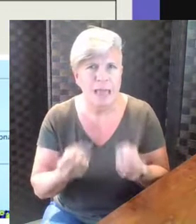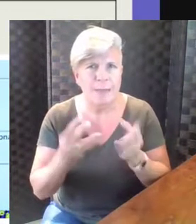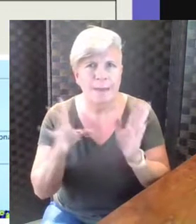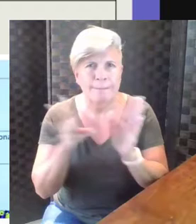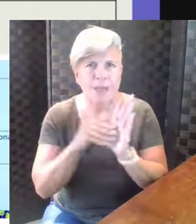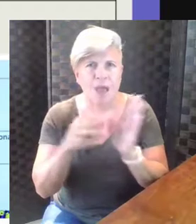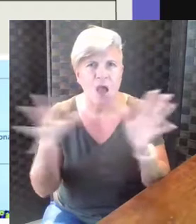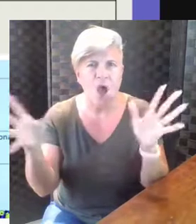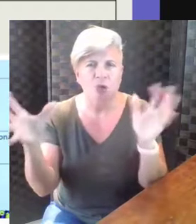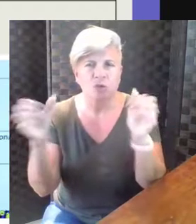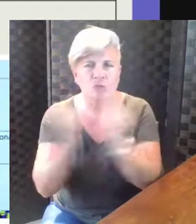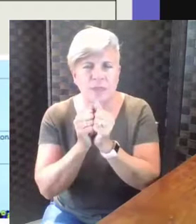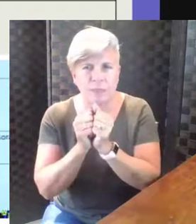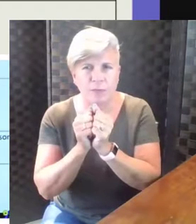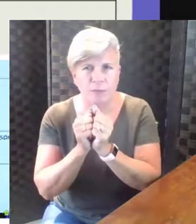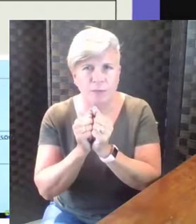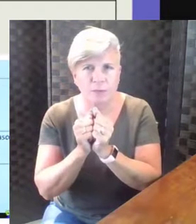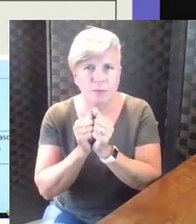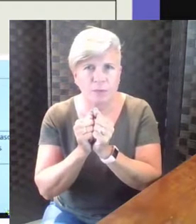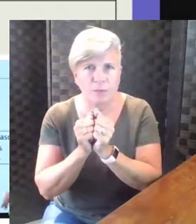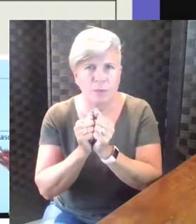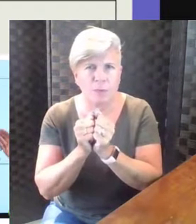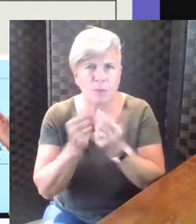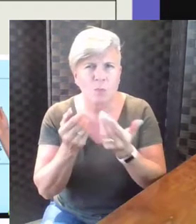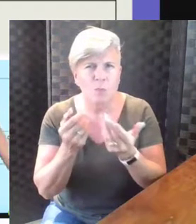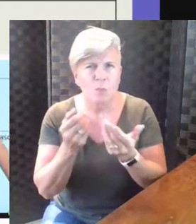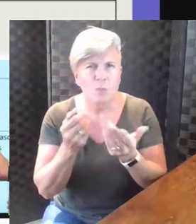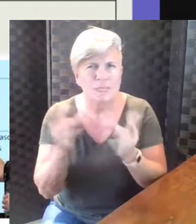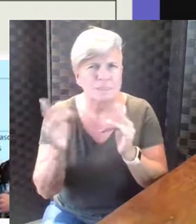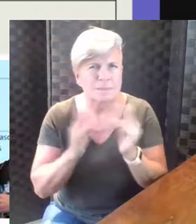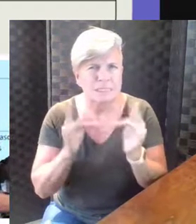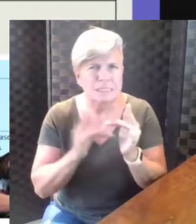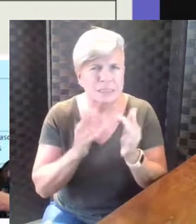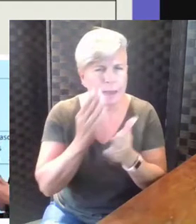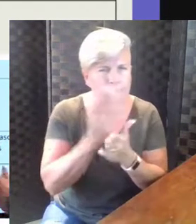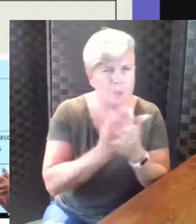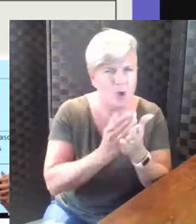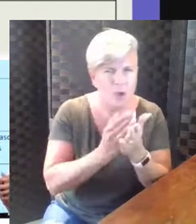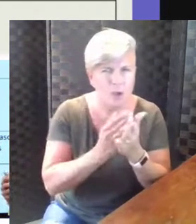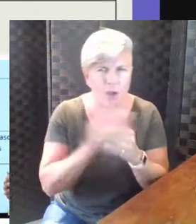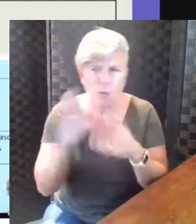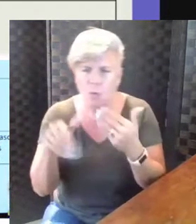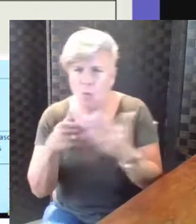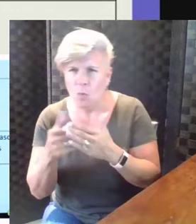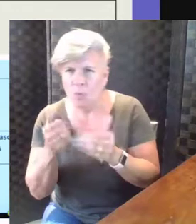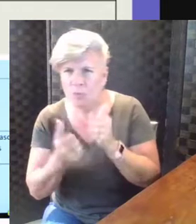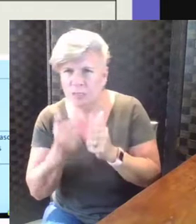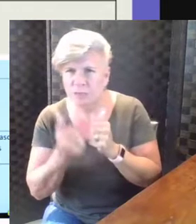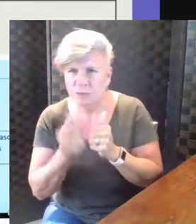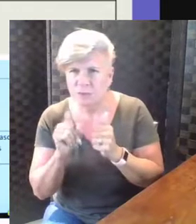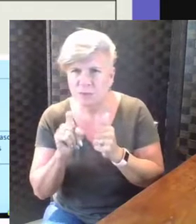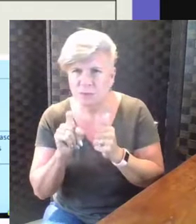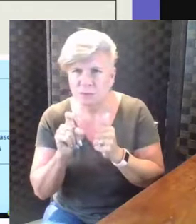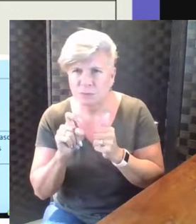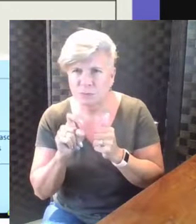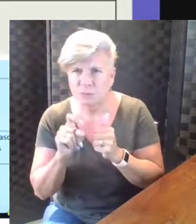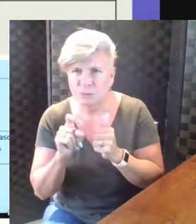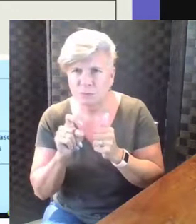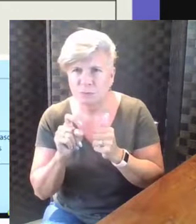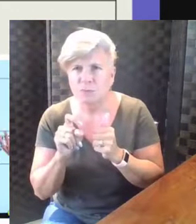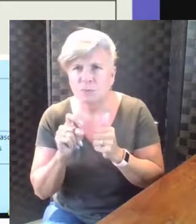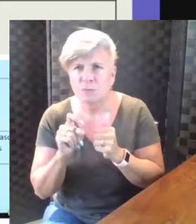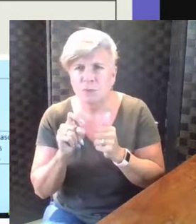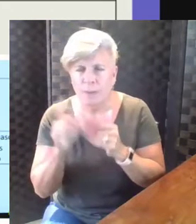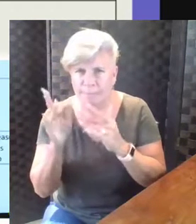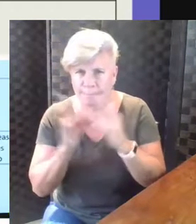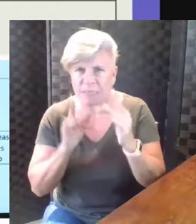How many magnets are there all together? So what are we missing? Are we missing a part or are we missing the whole here?